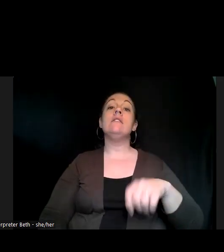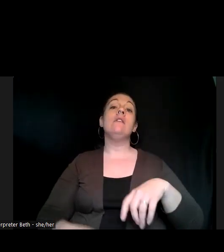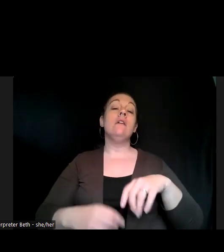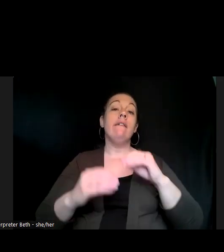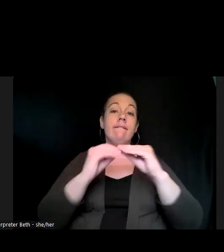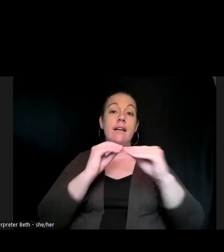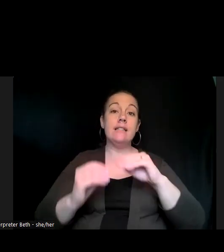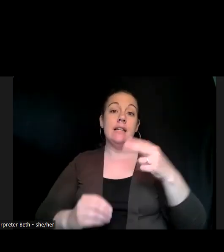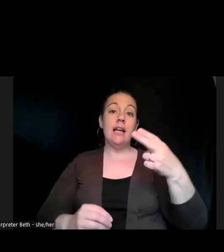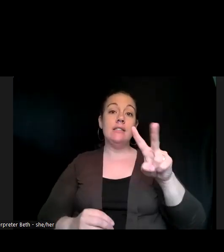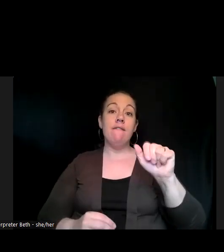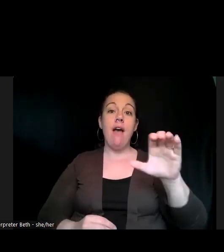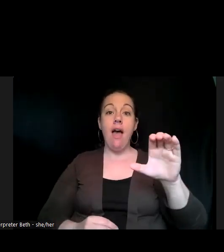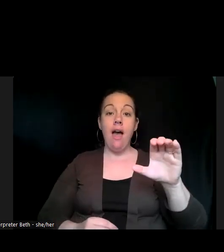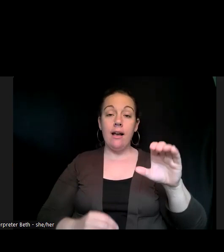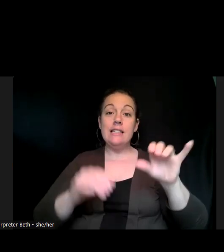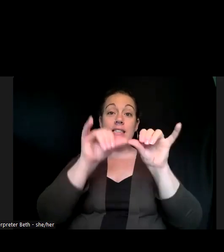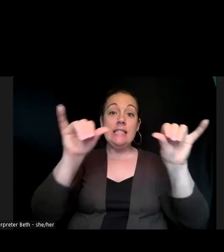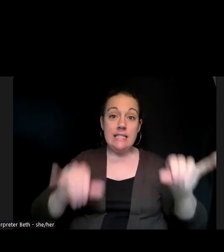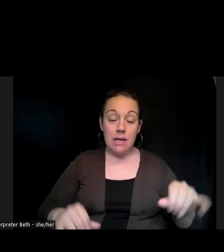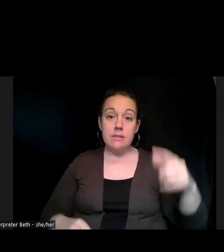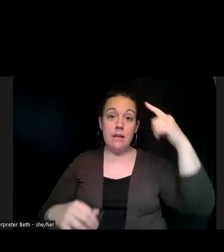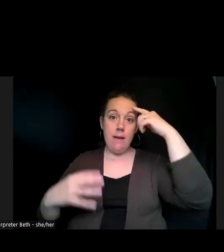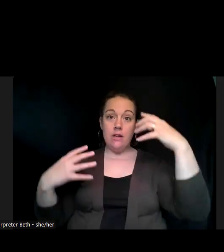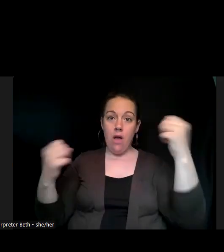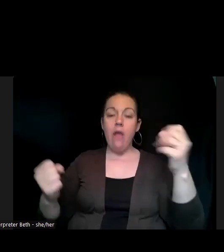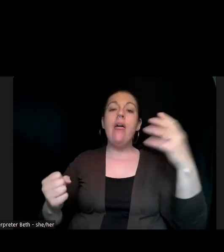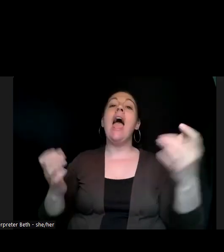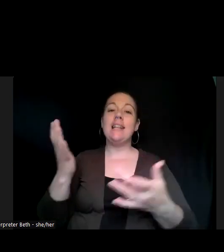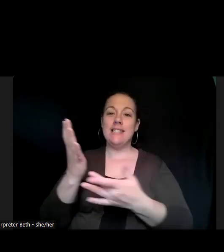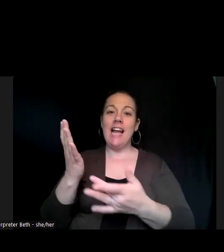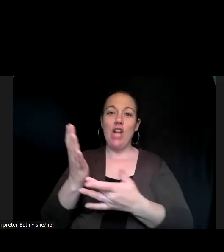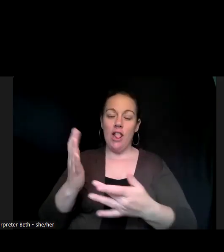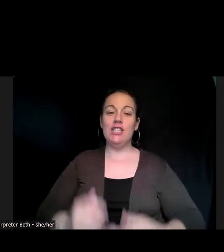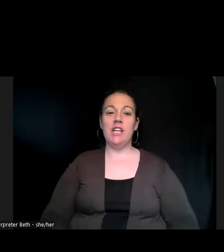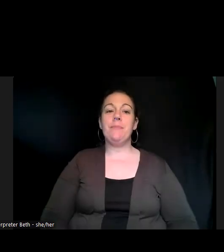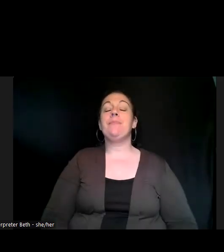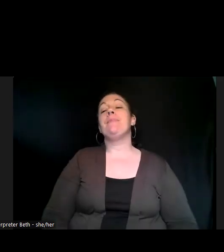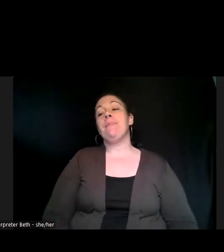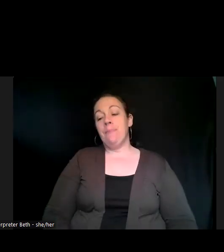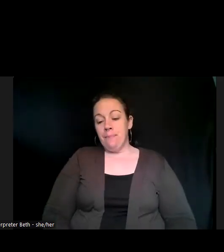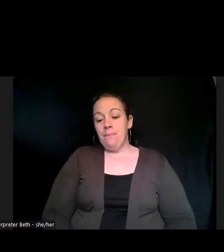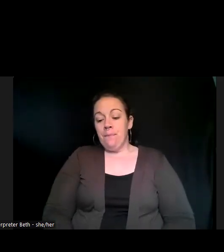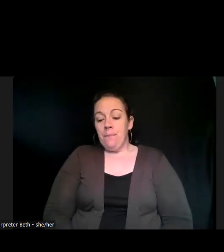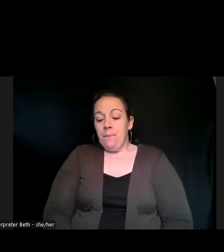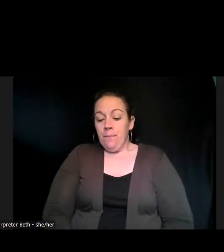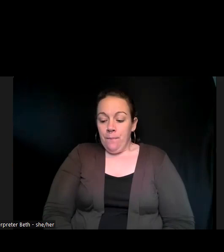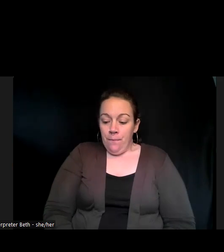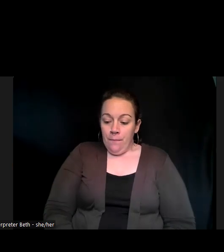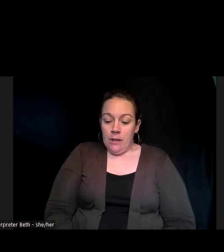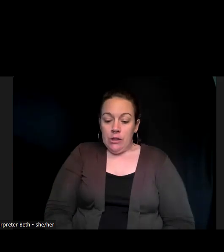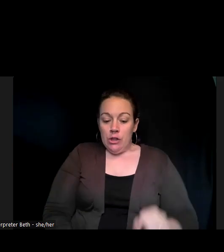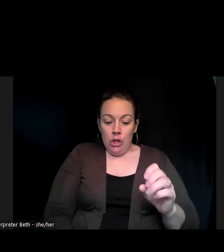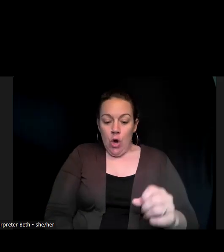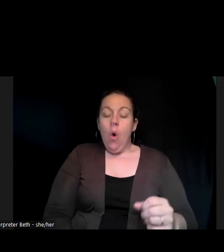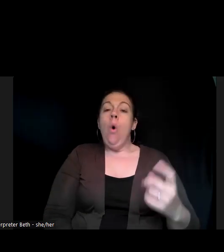mental health, and of course, technology. While all available evidence suggests a once-in-a-century pandemic